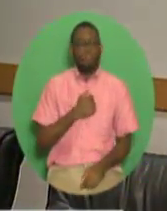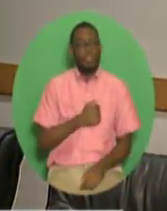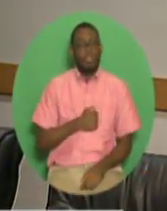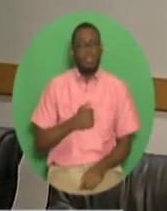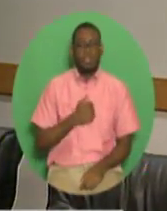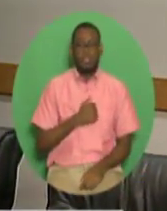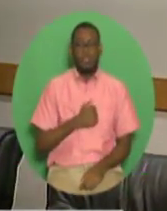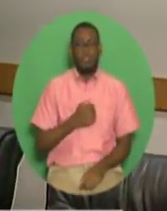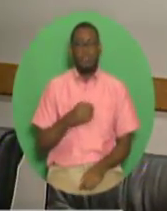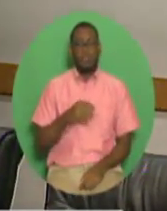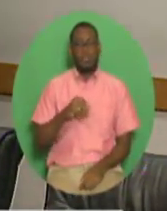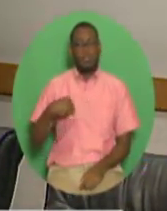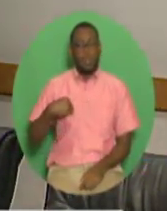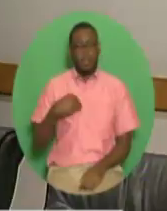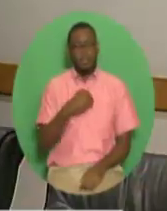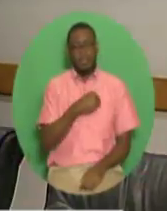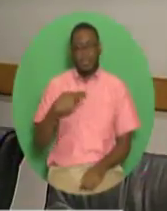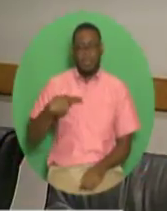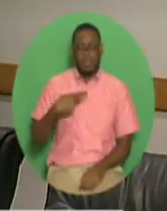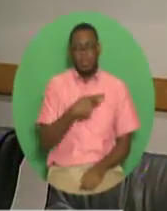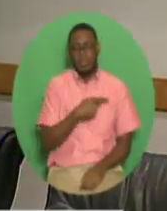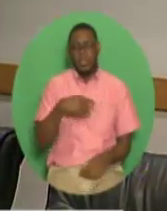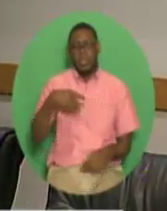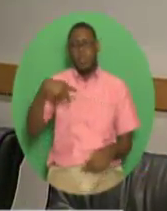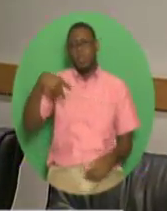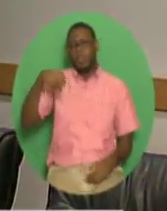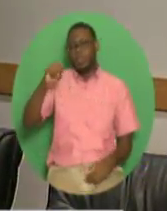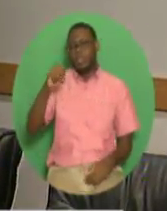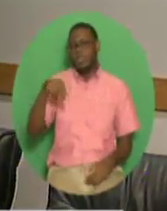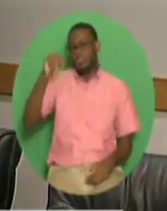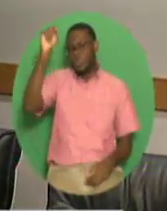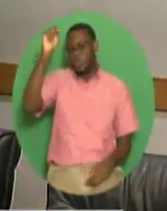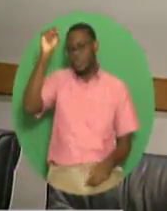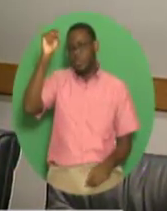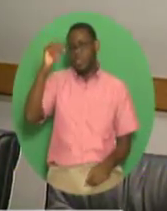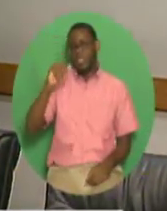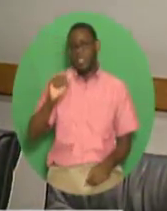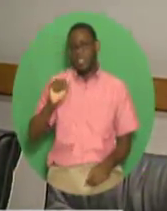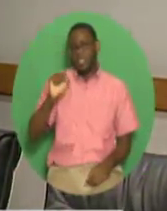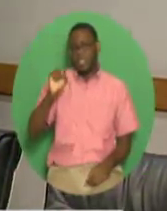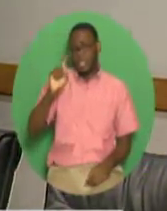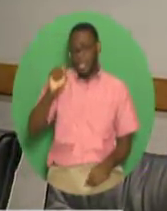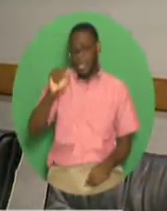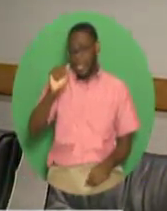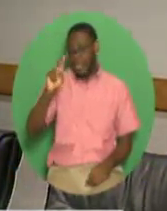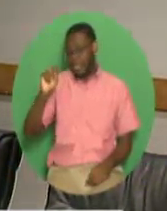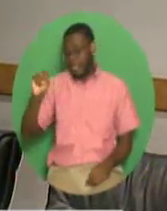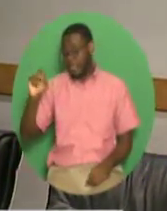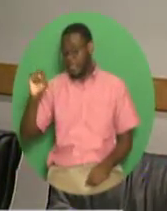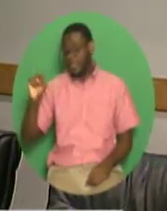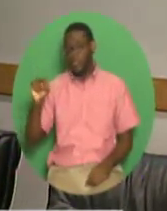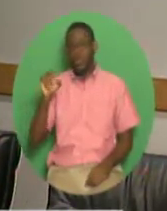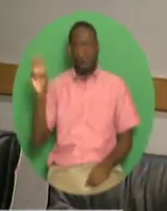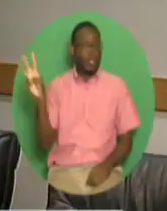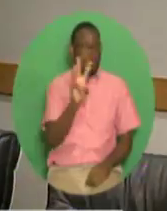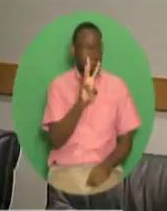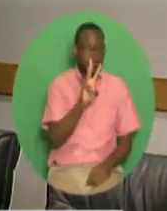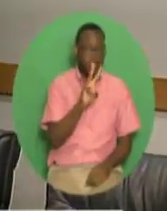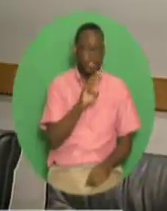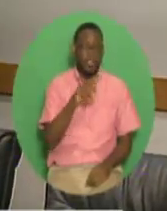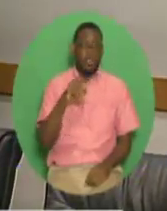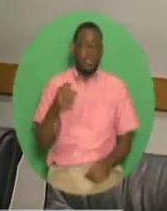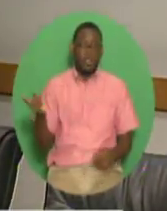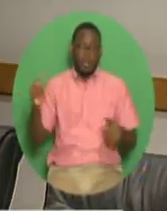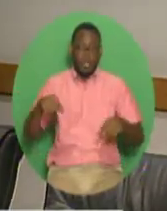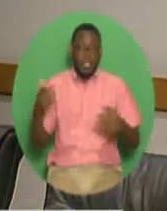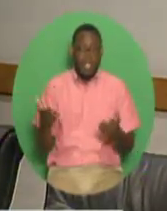West. He had to come here and use his time, where he's supposed to report also to his constituents with regards to what he's doing in